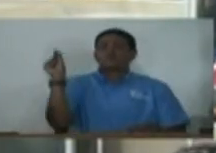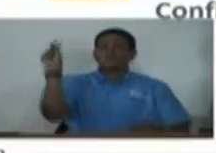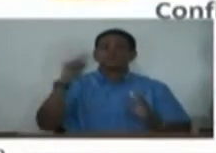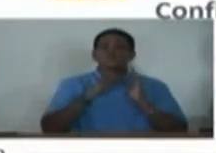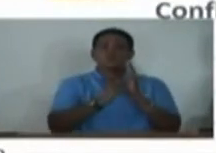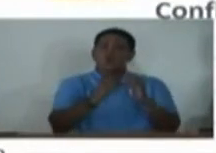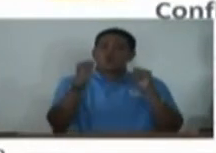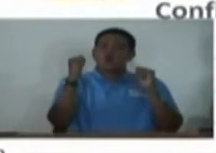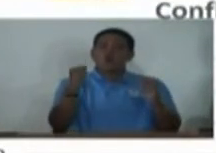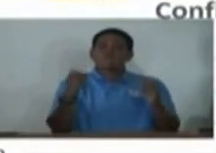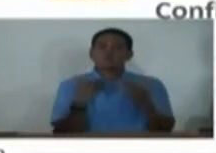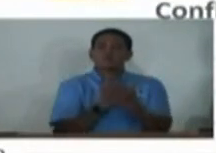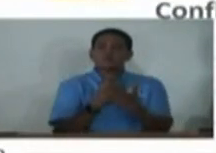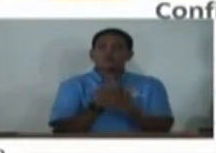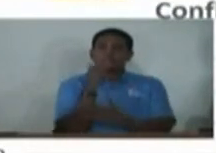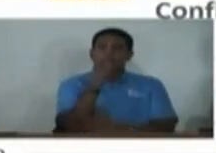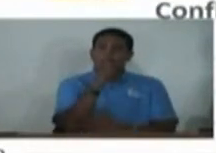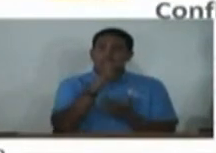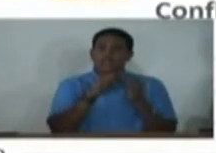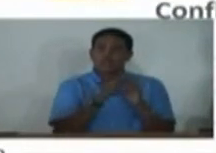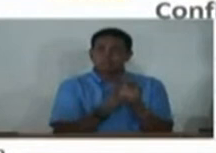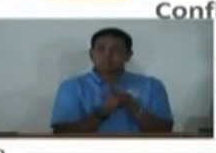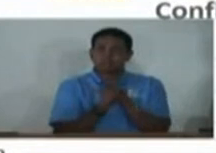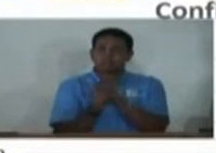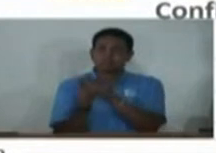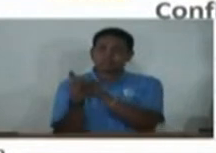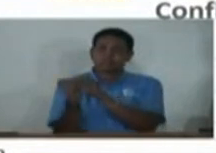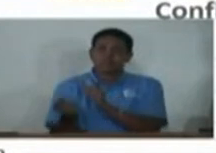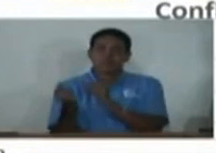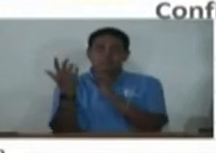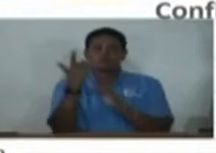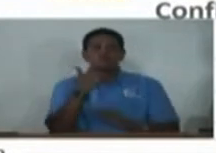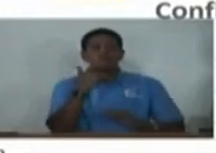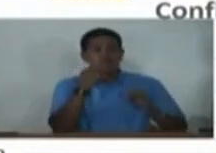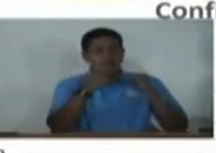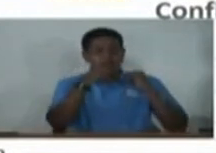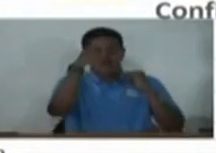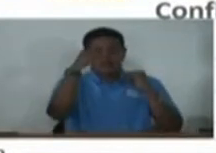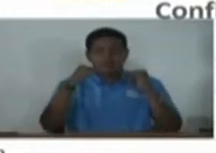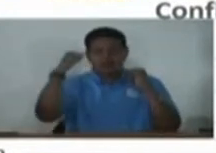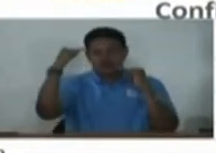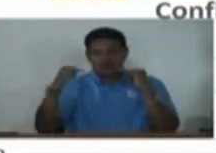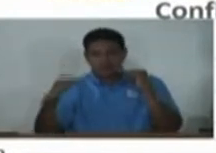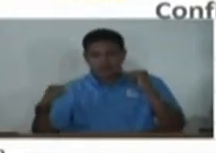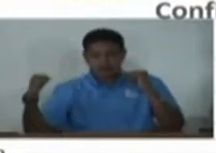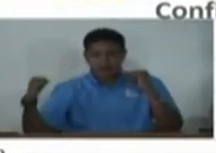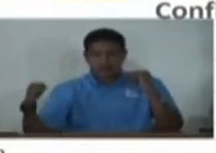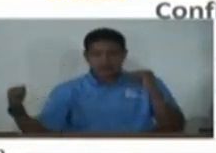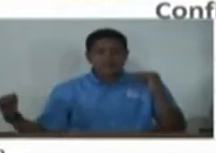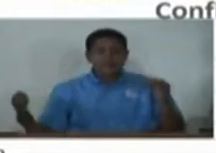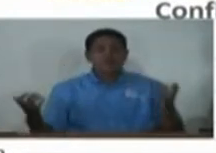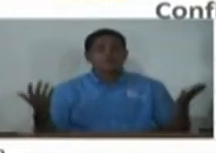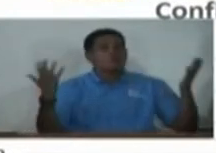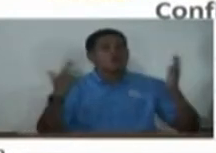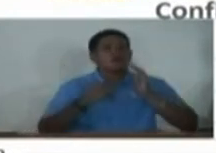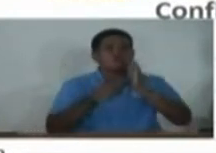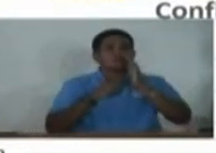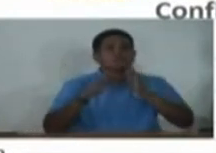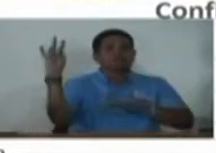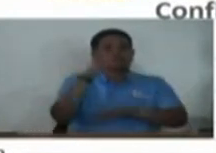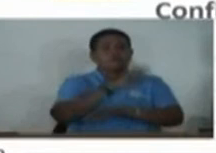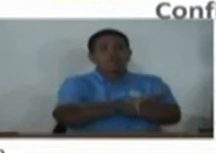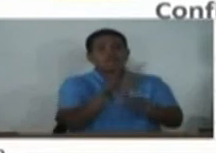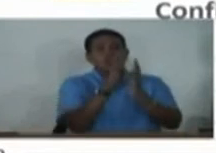of COVID-19. The red line represents the 7-day moving